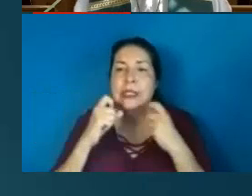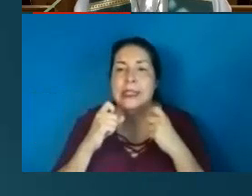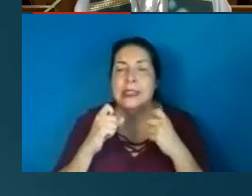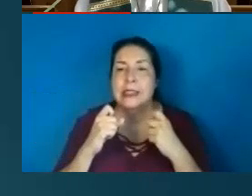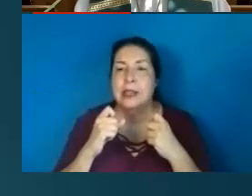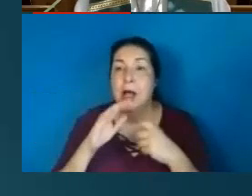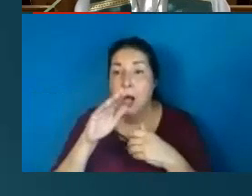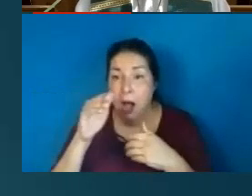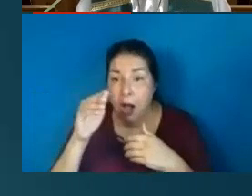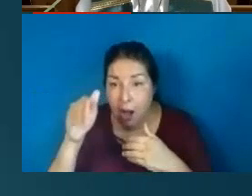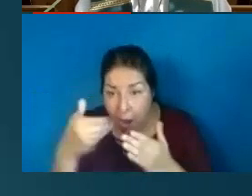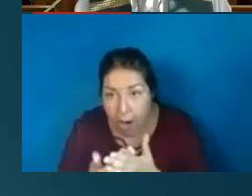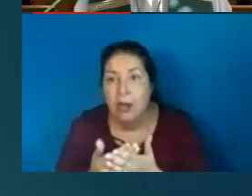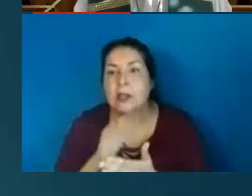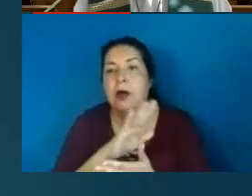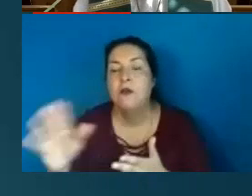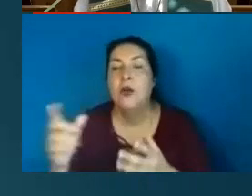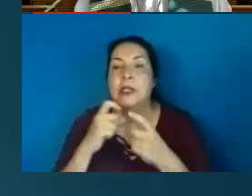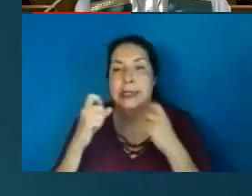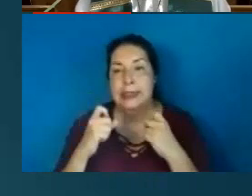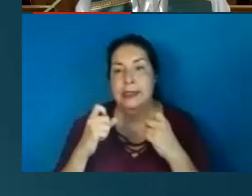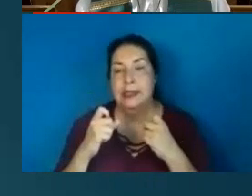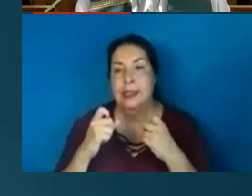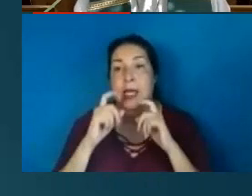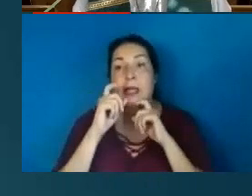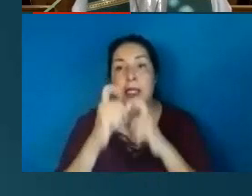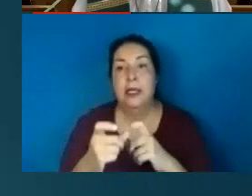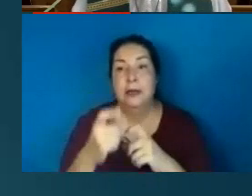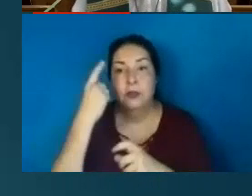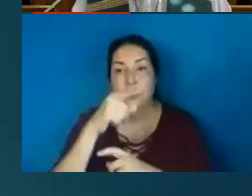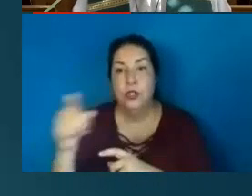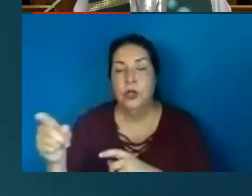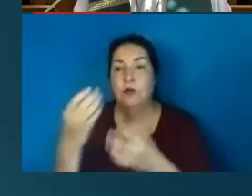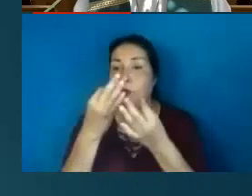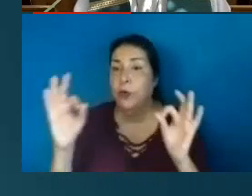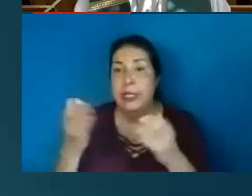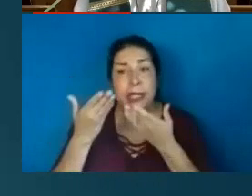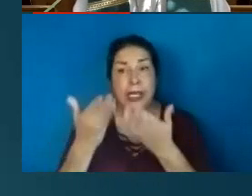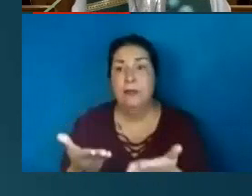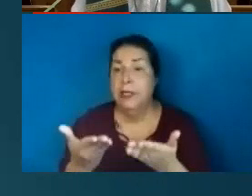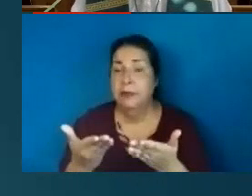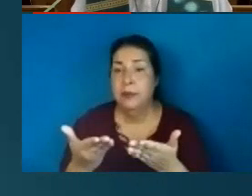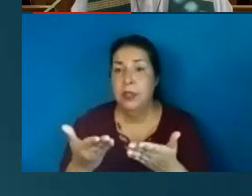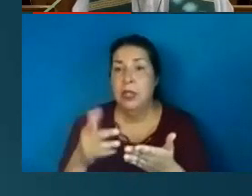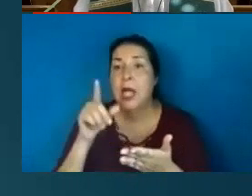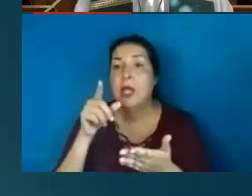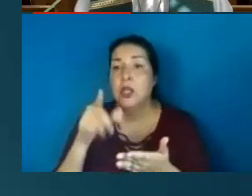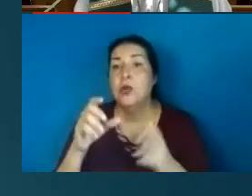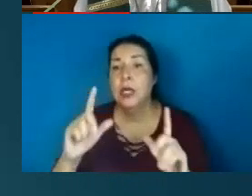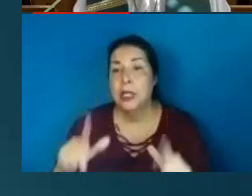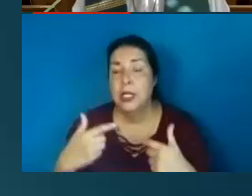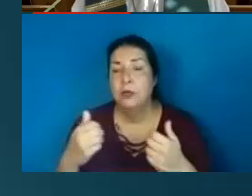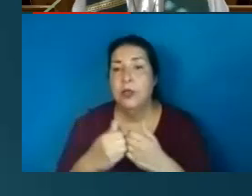of your sins. The gifts are for you, freely given by God, that you would live with him in